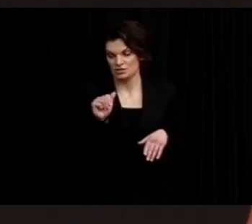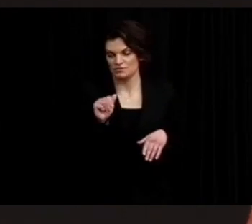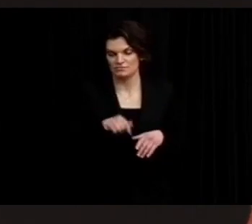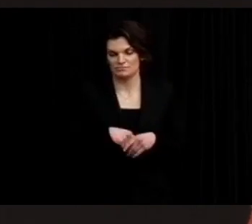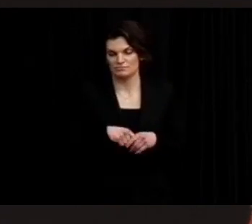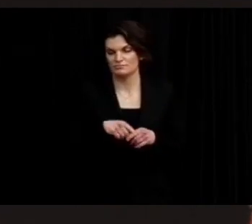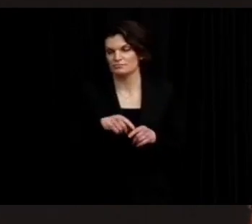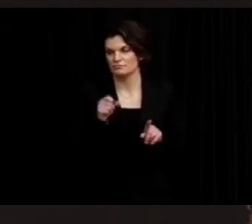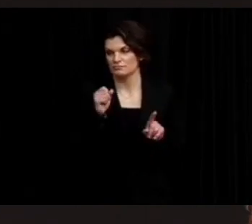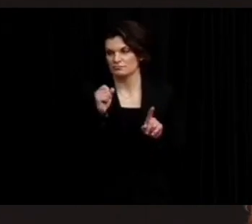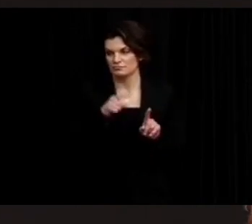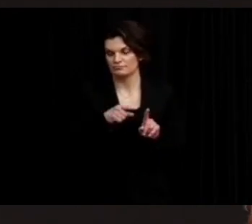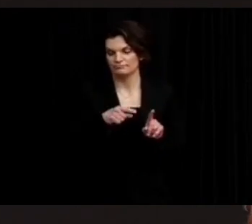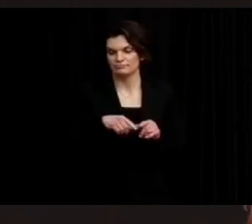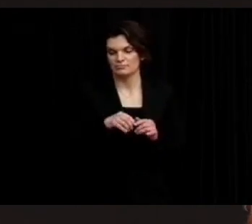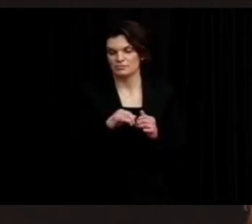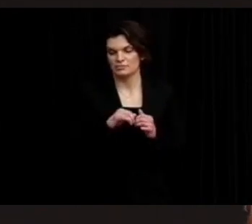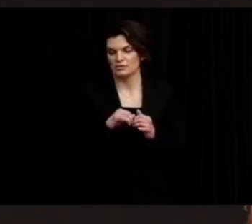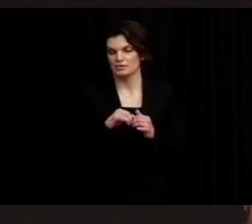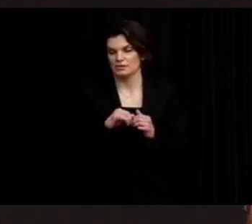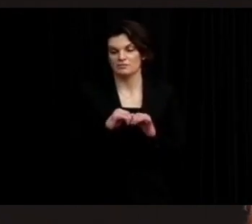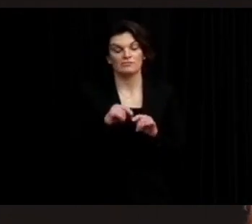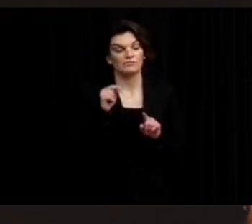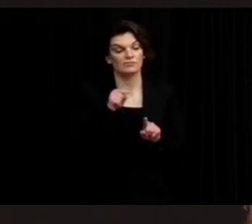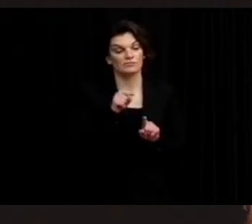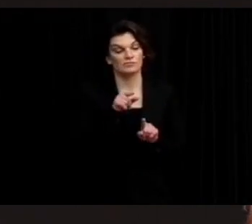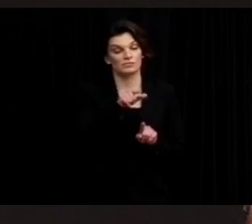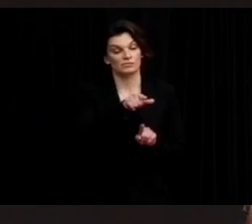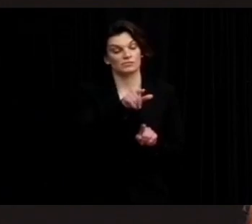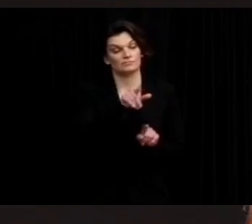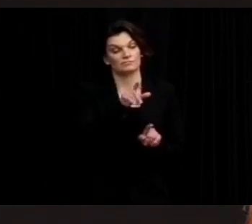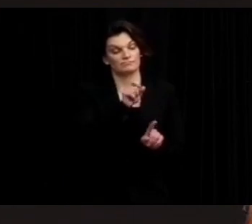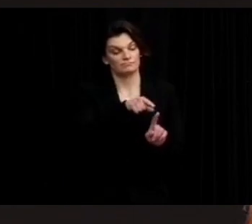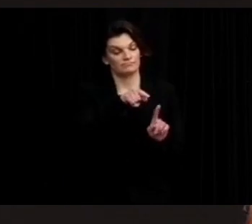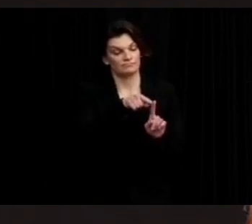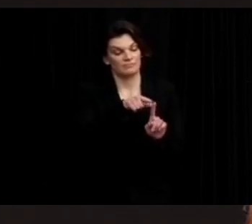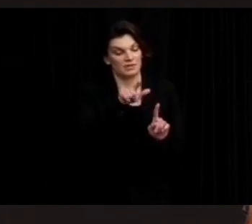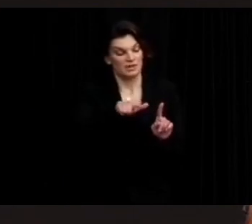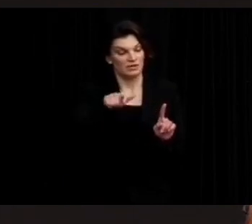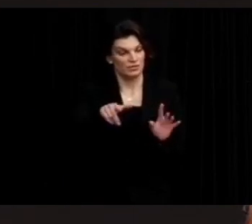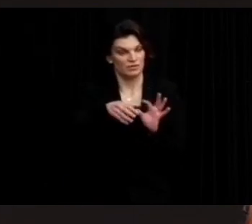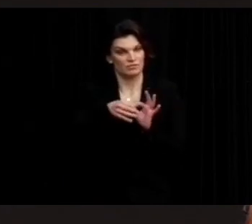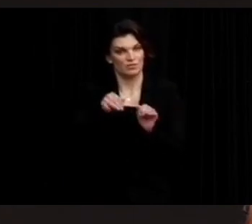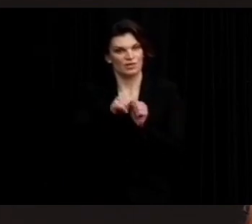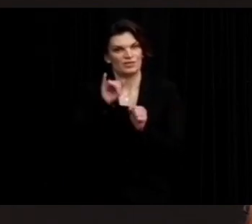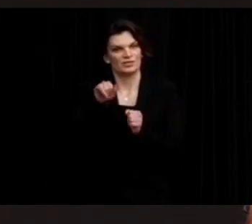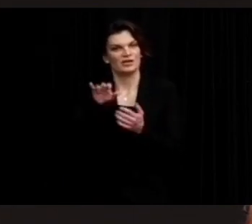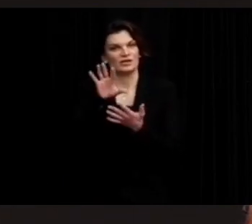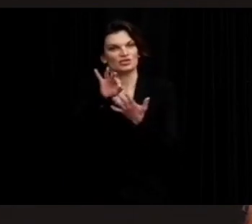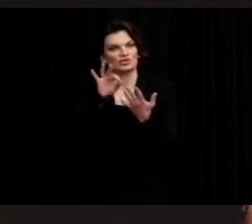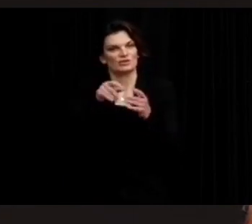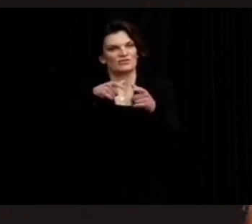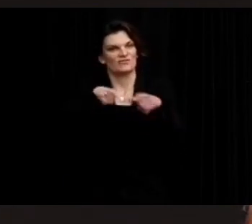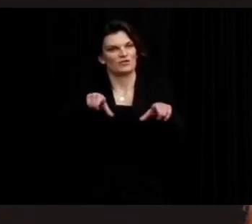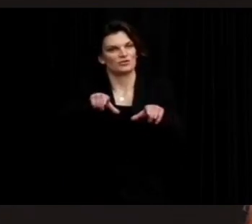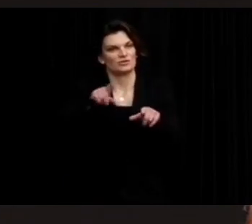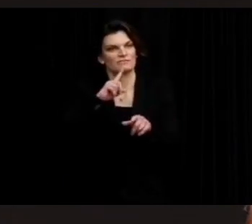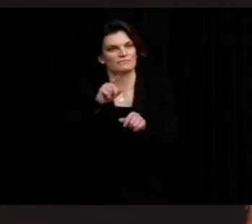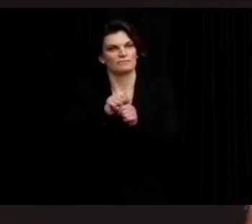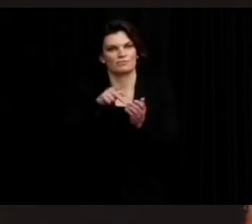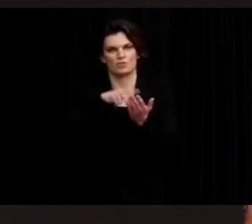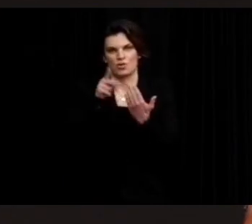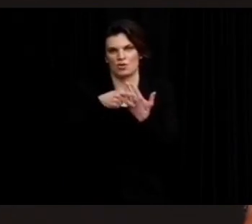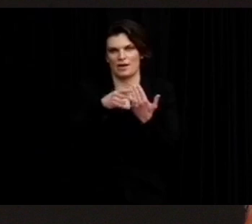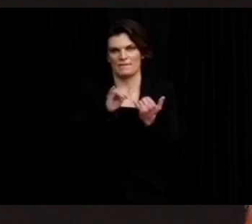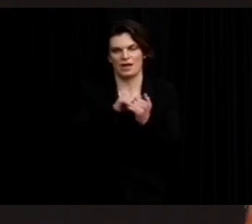How does Mishda encourage landlord participation in the Housing Choice Voucher Program? And I'm going to